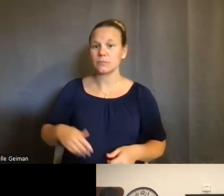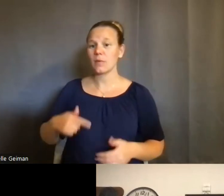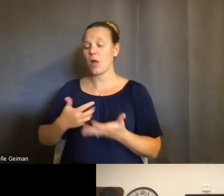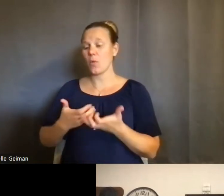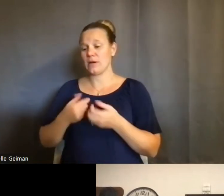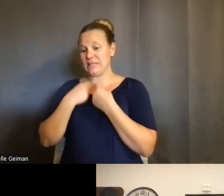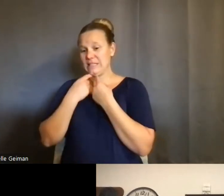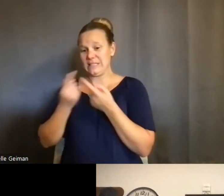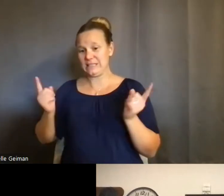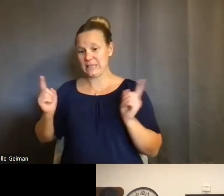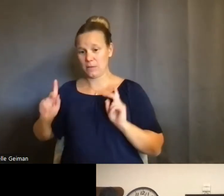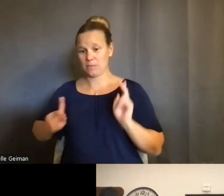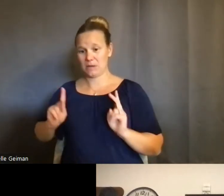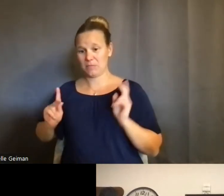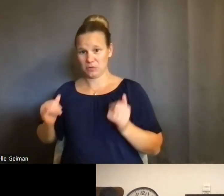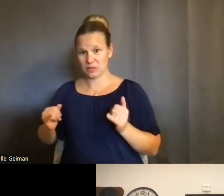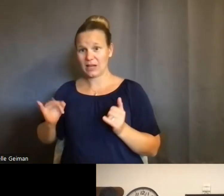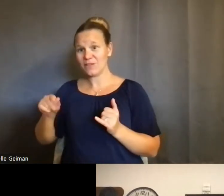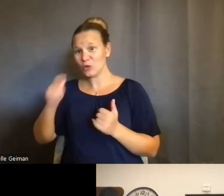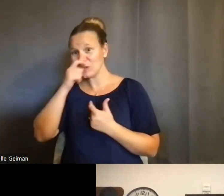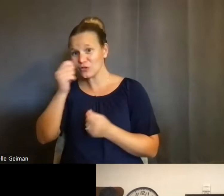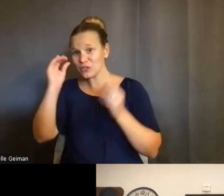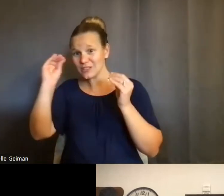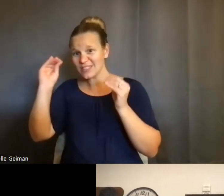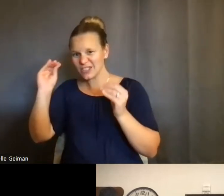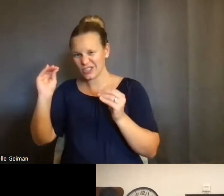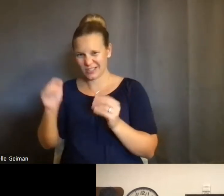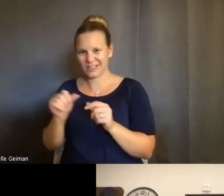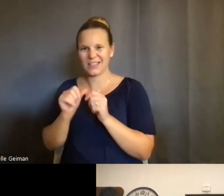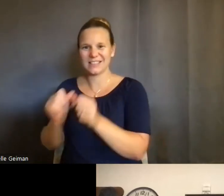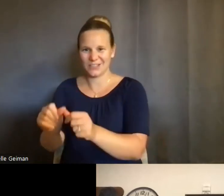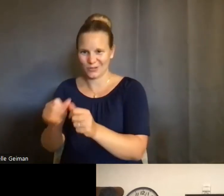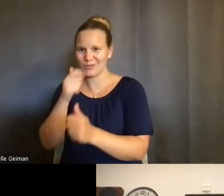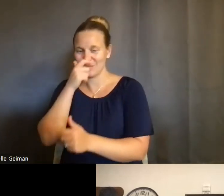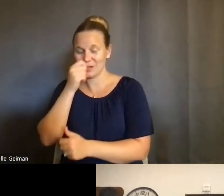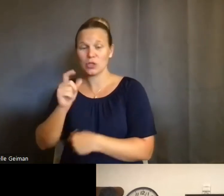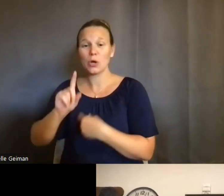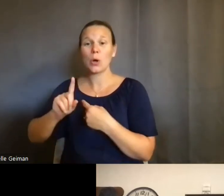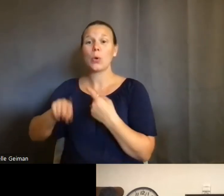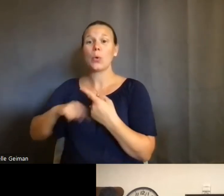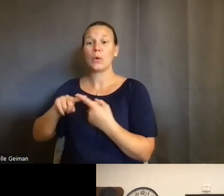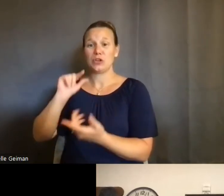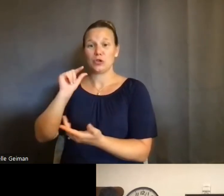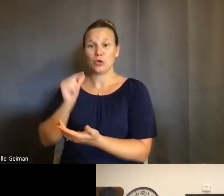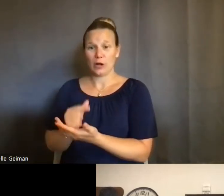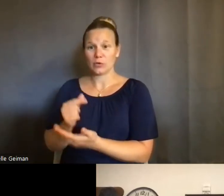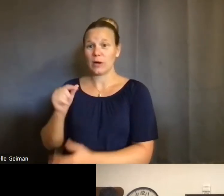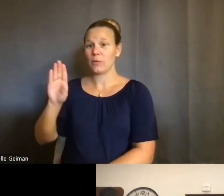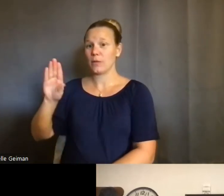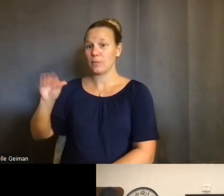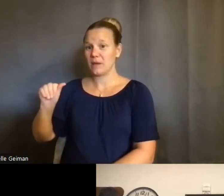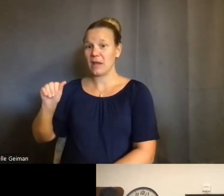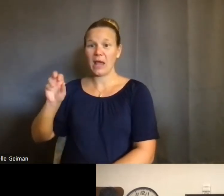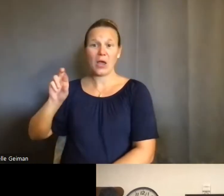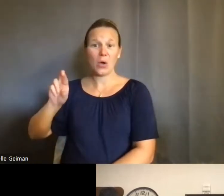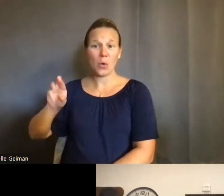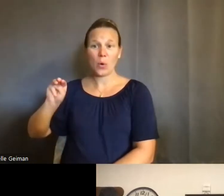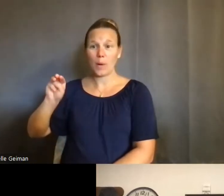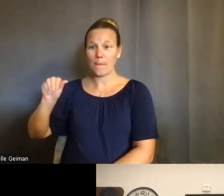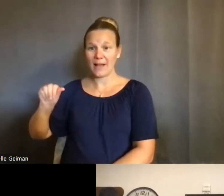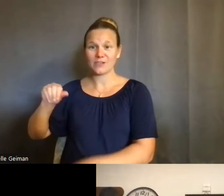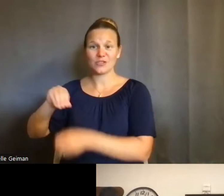teaching, continue to be interested in it, because by the time you graduate with your baccalaureate or perhaps a master's degree in